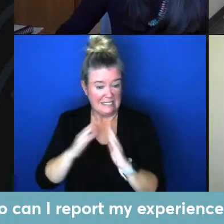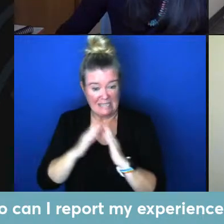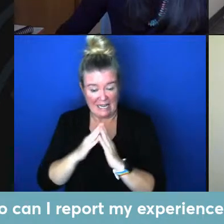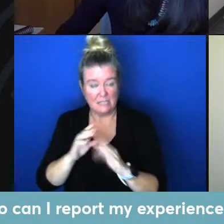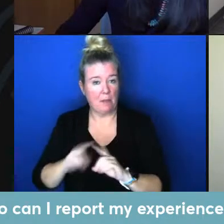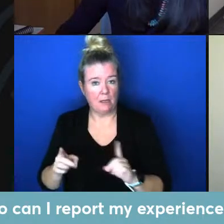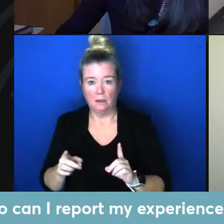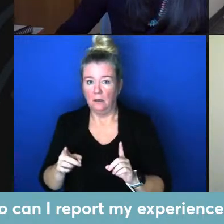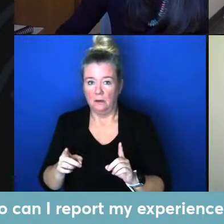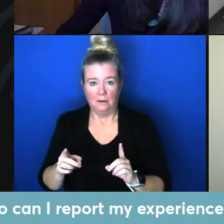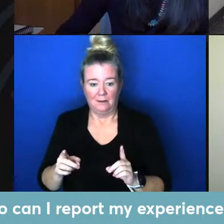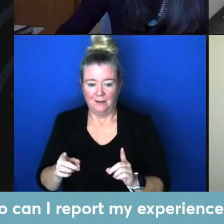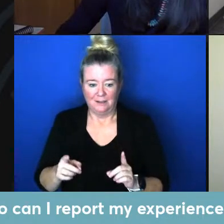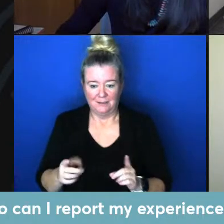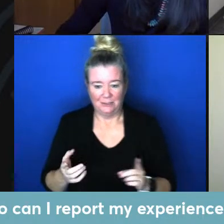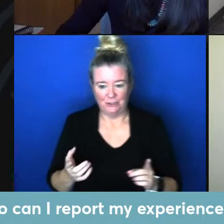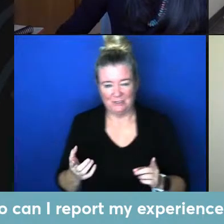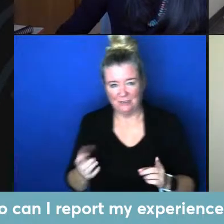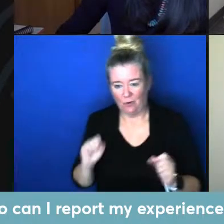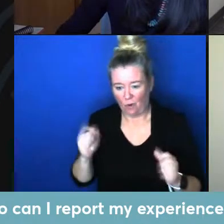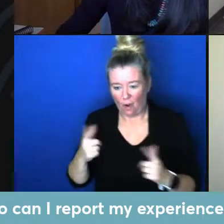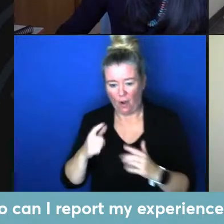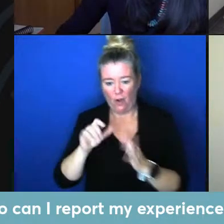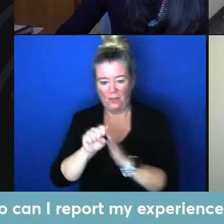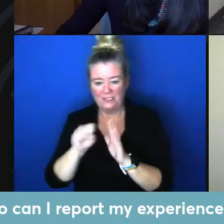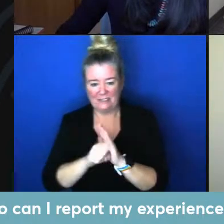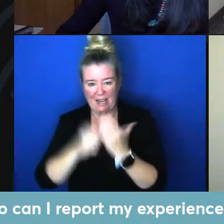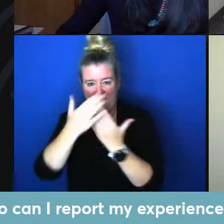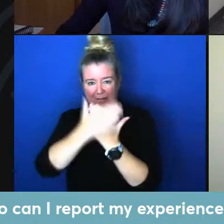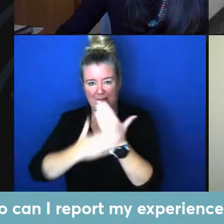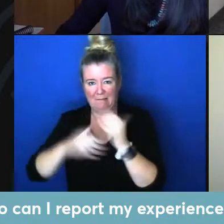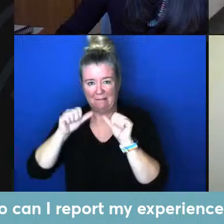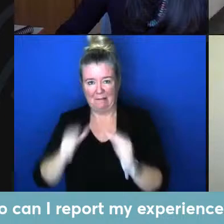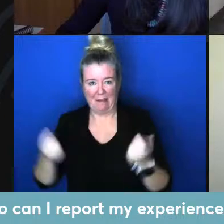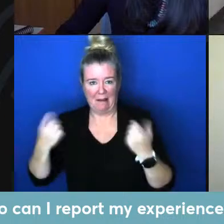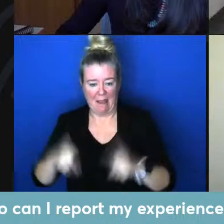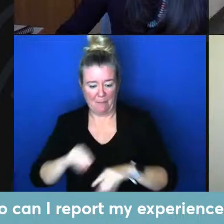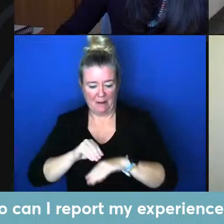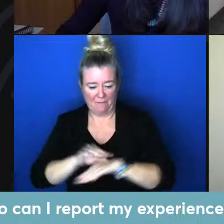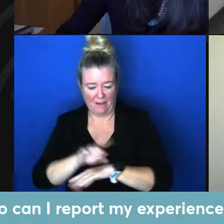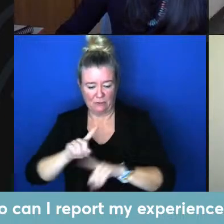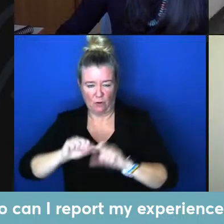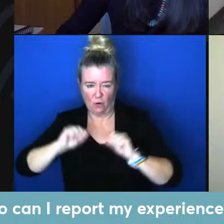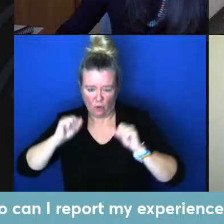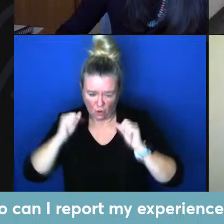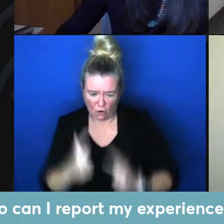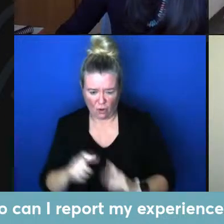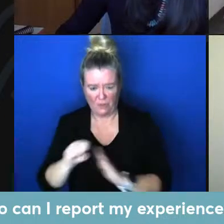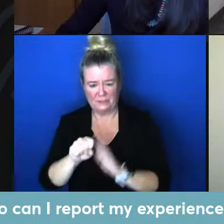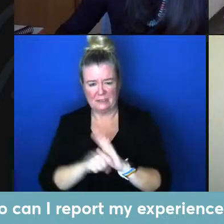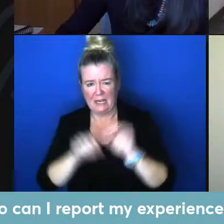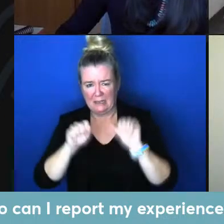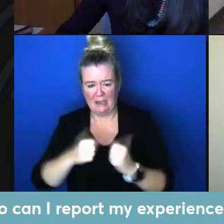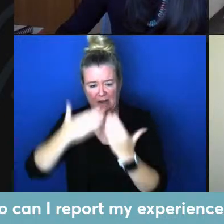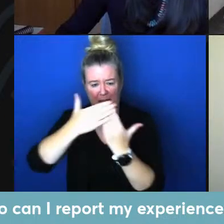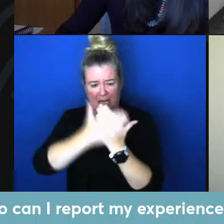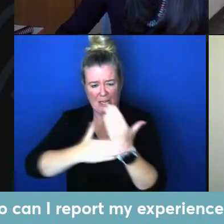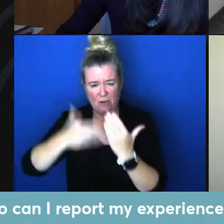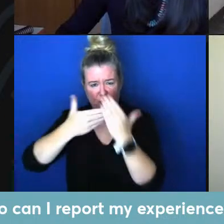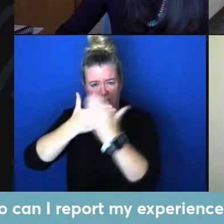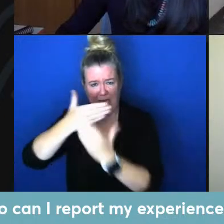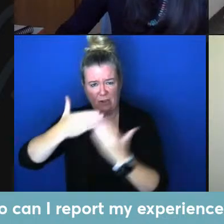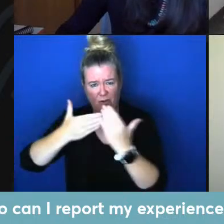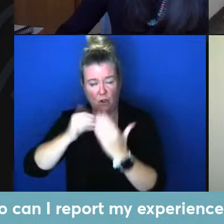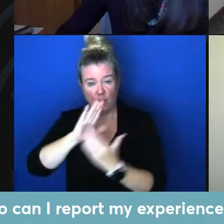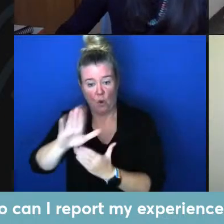but there's no part of the state that is immune to the affordable housing crisis now. And so your elected officials need to